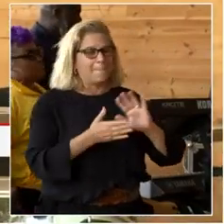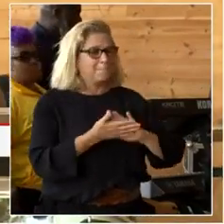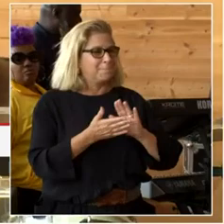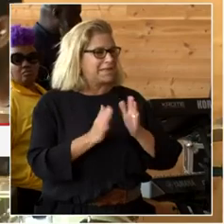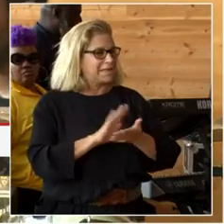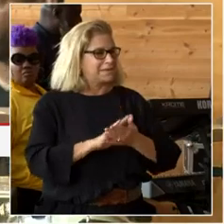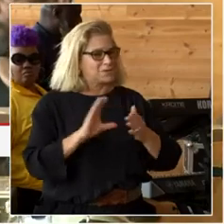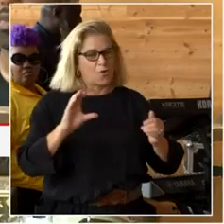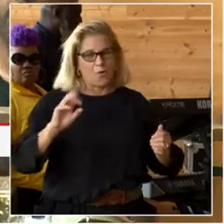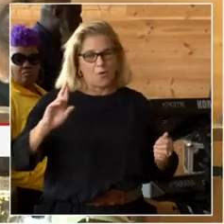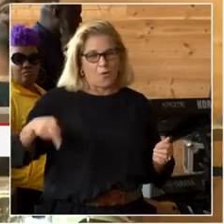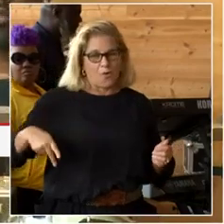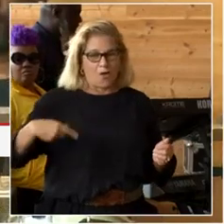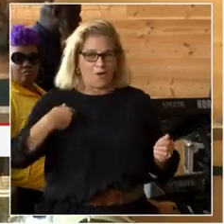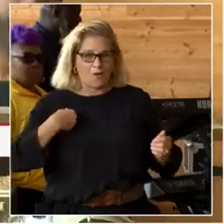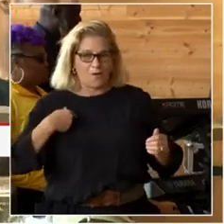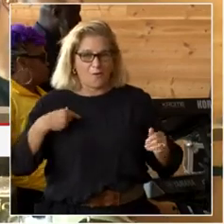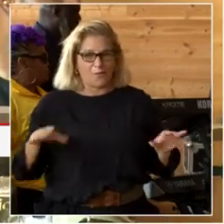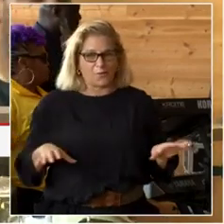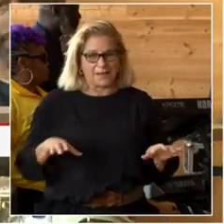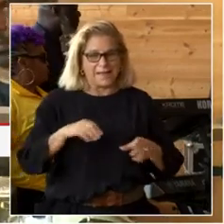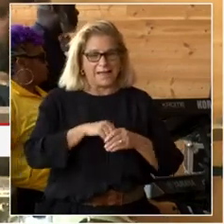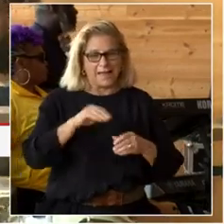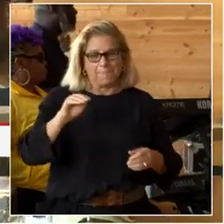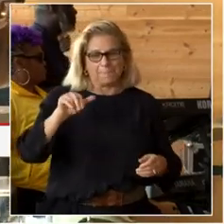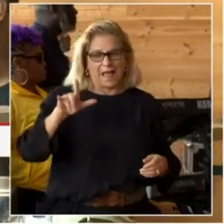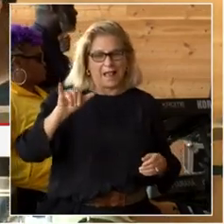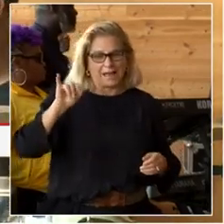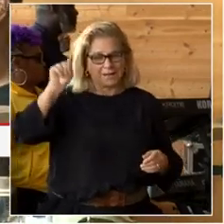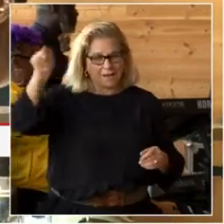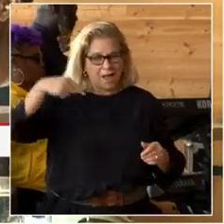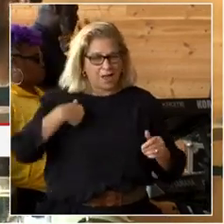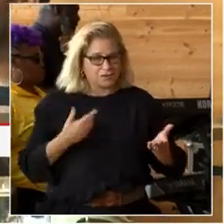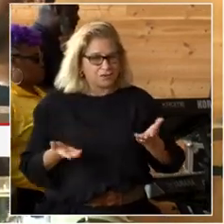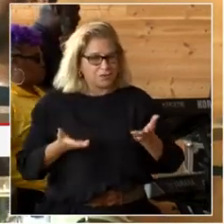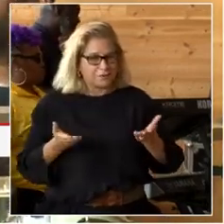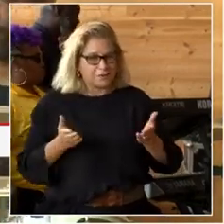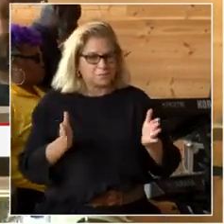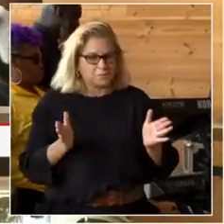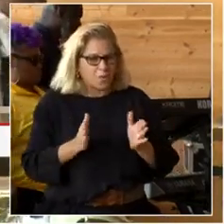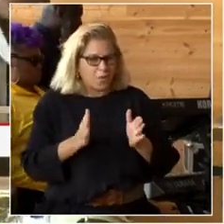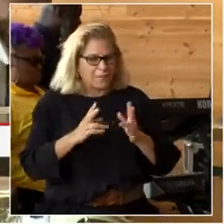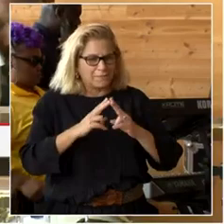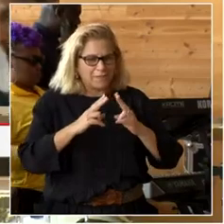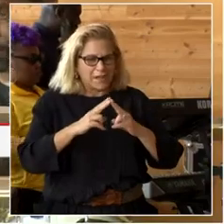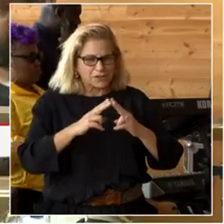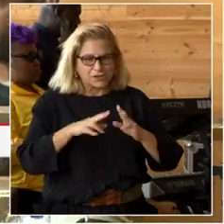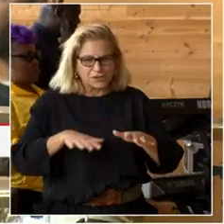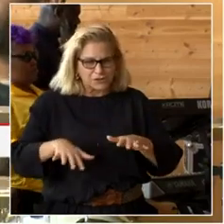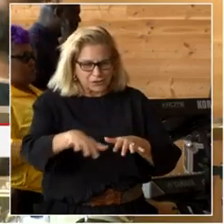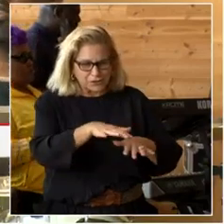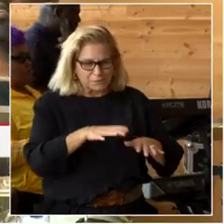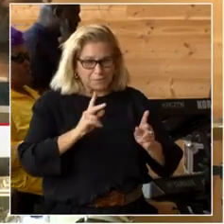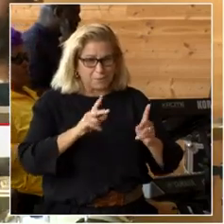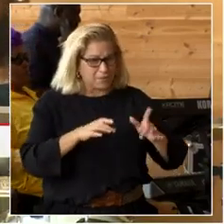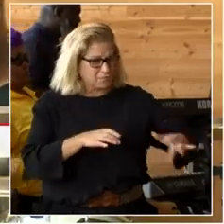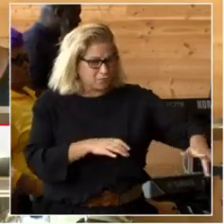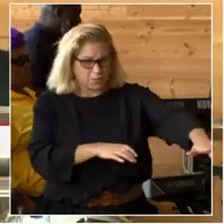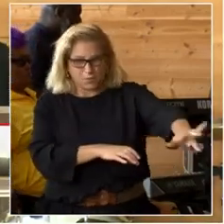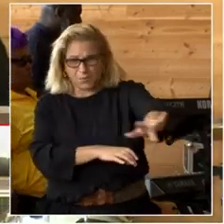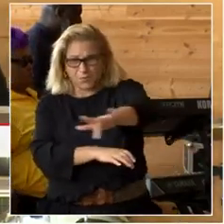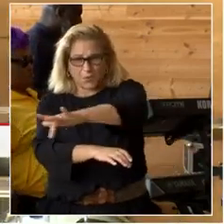I served in a small rural village where I saw so many disparities, and those disparities really changed the way that I look at the